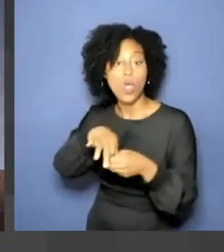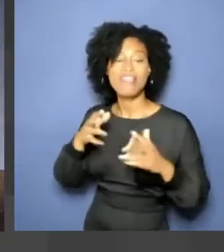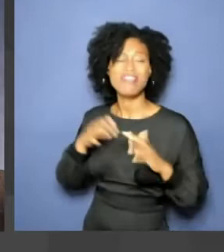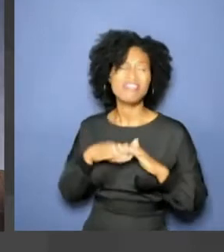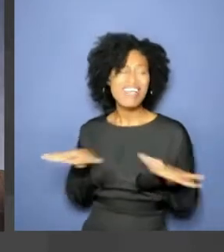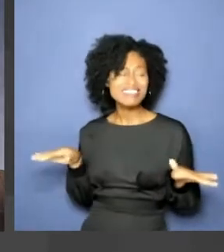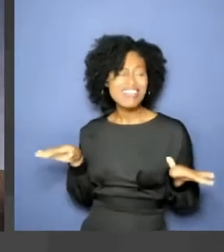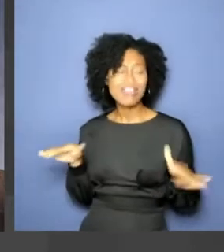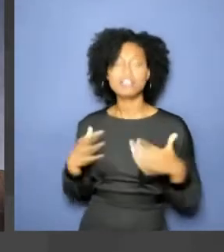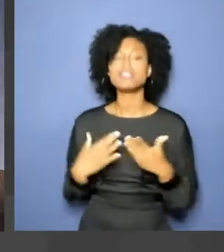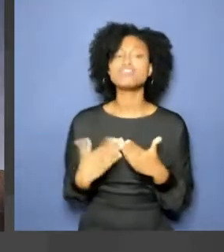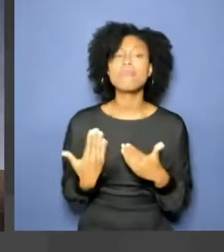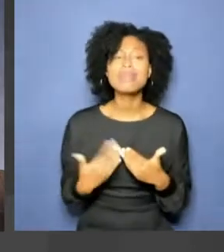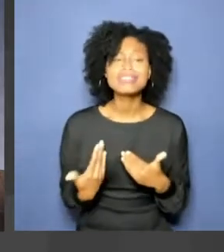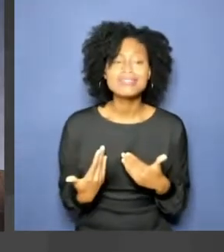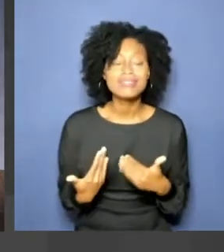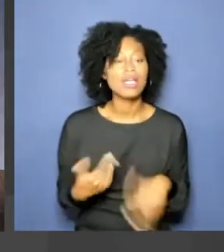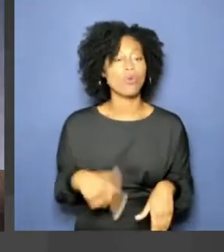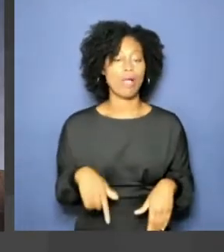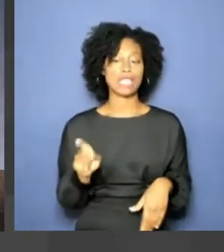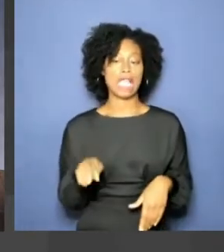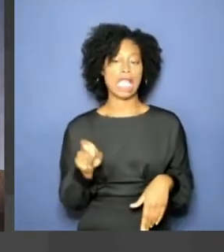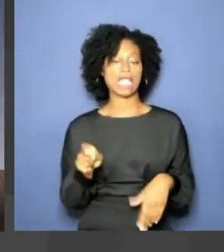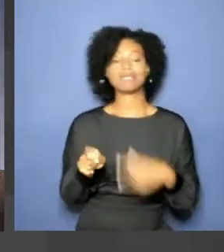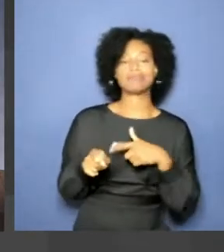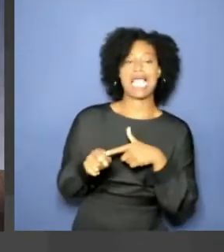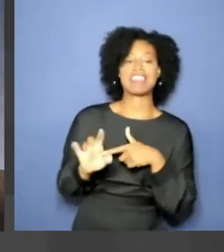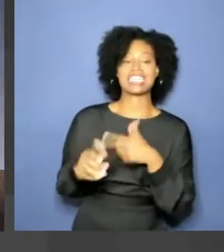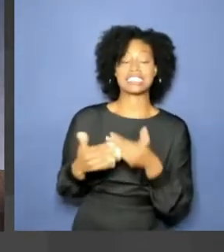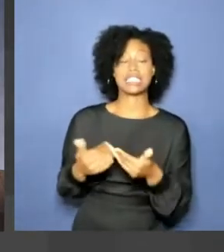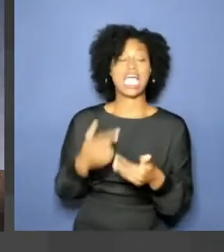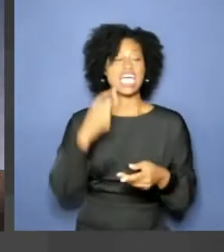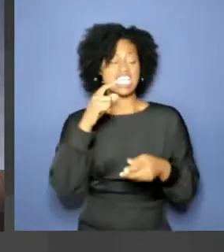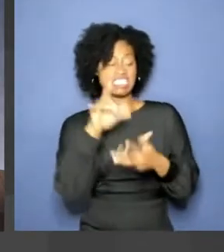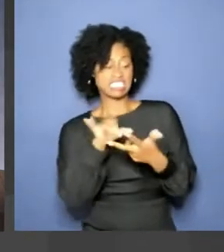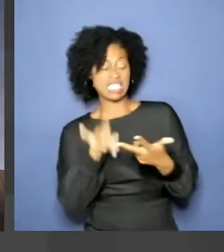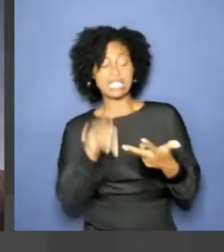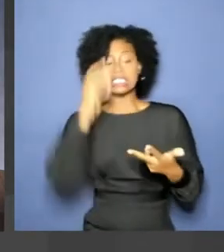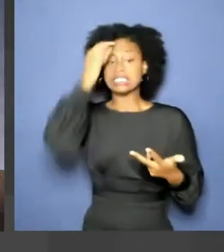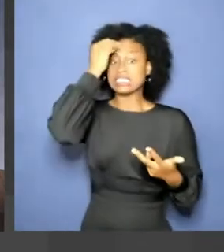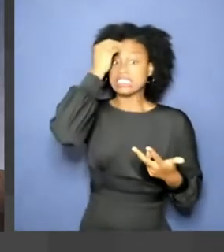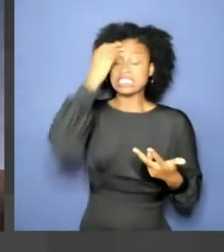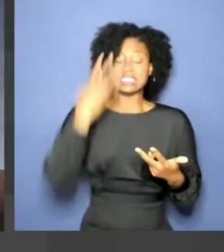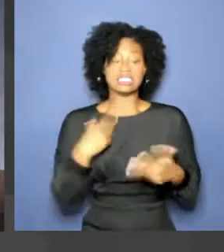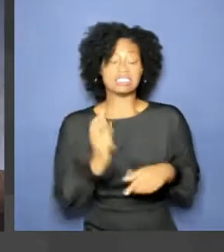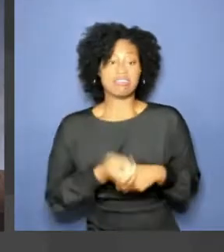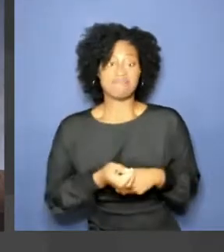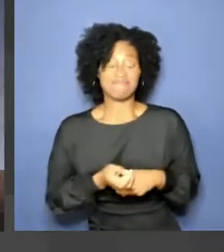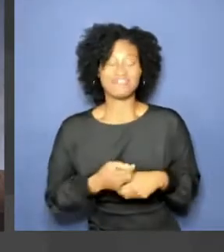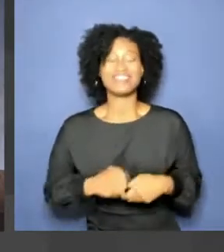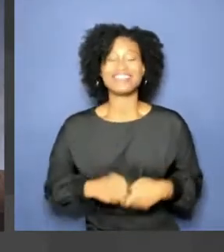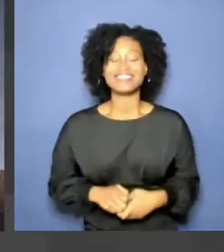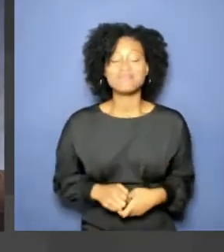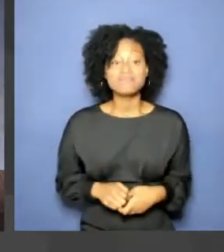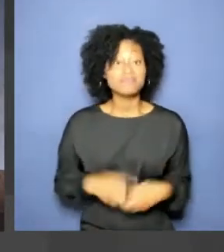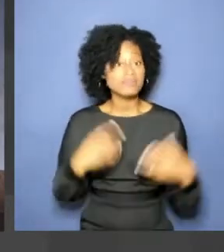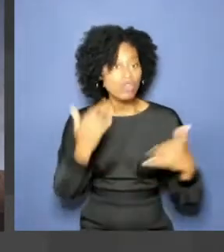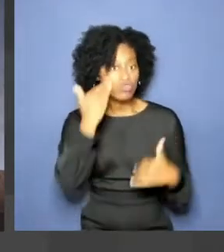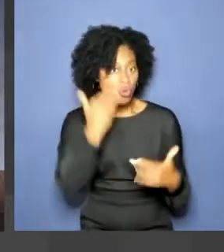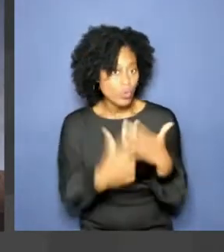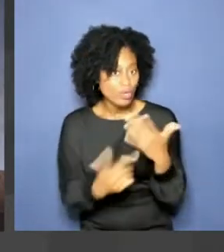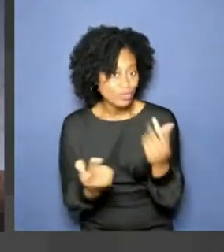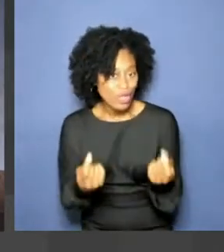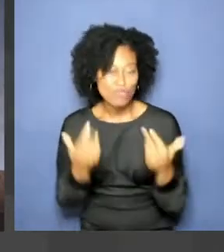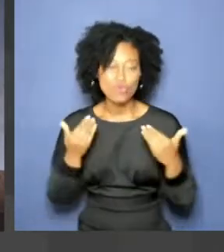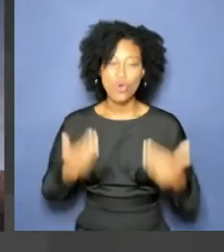super easy. Well, the clicking part is easy. The choosing part, considerably more difficult. Now that you know what to do, let's go over